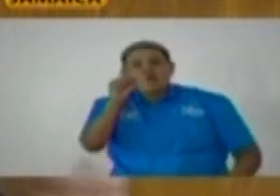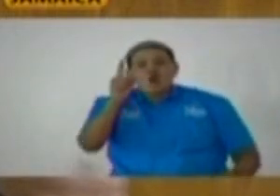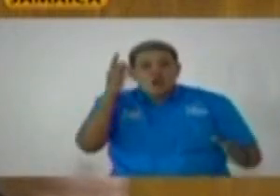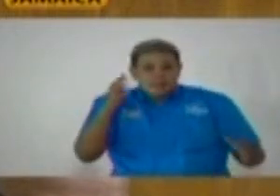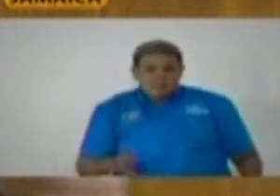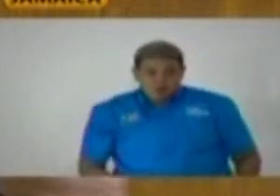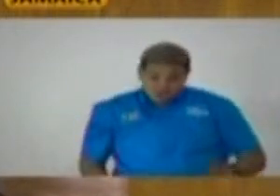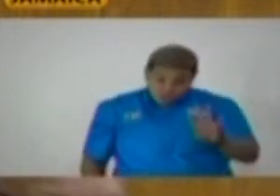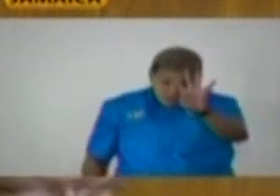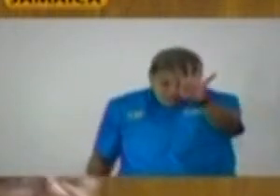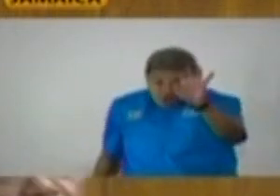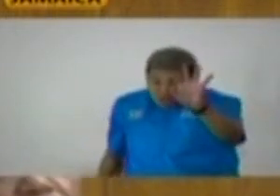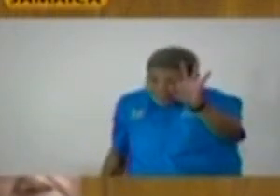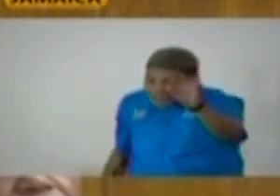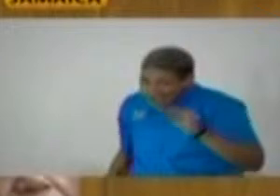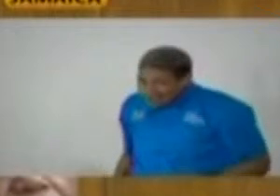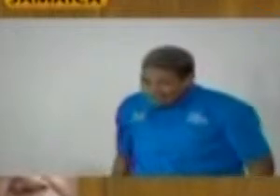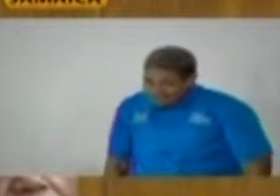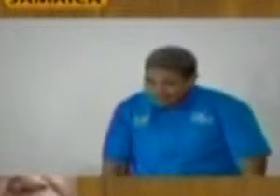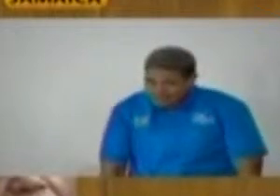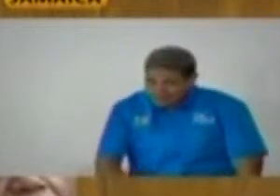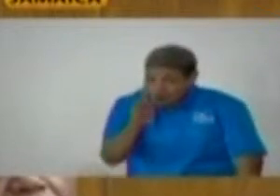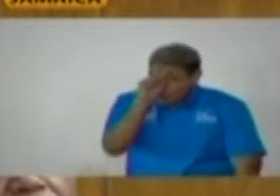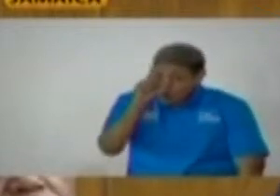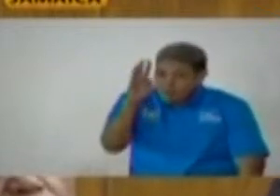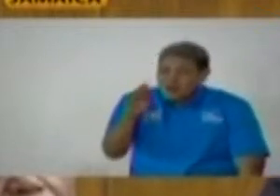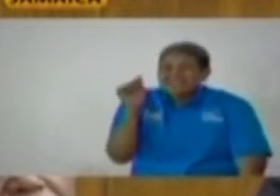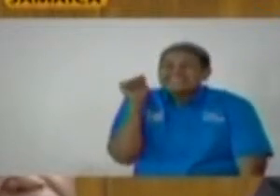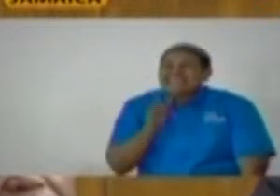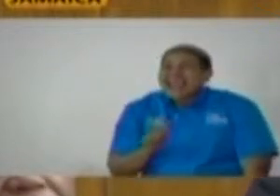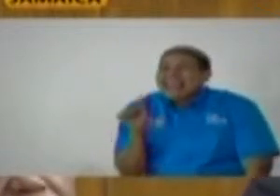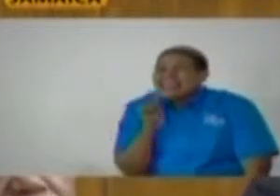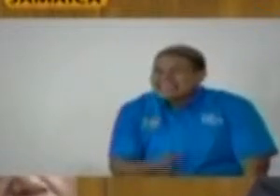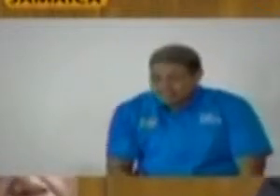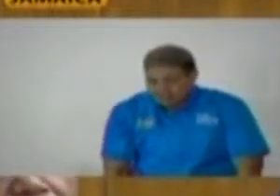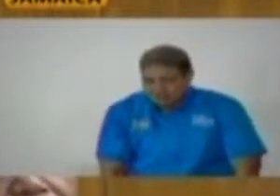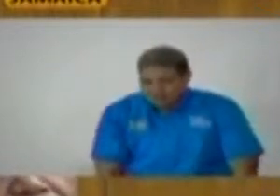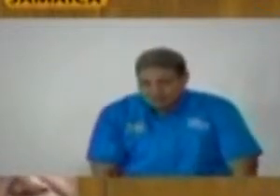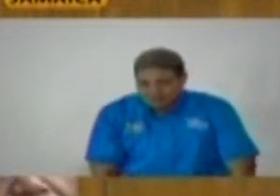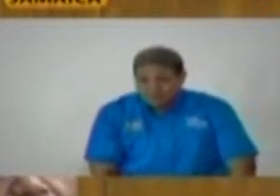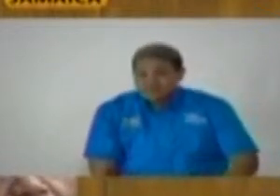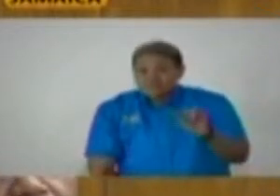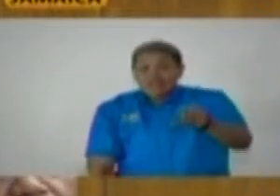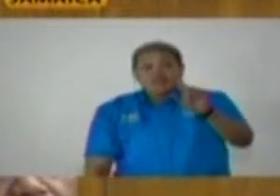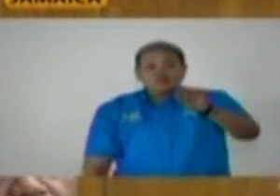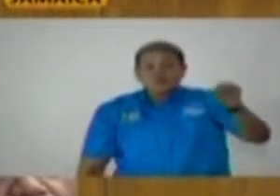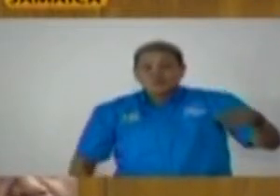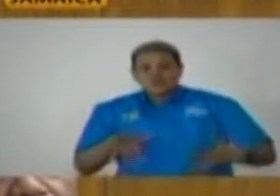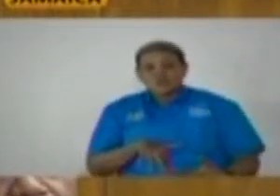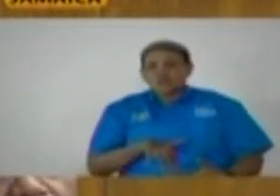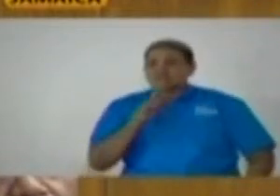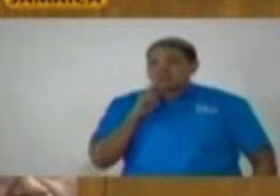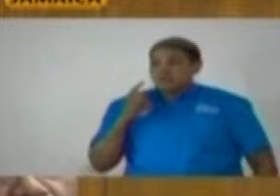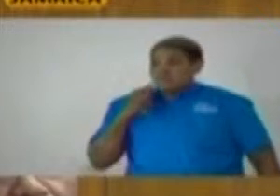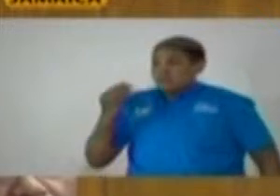person. For a single person per day. This was done in 2020, 2.5 years